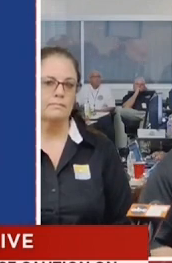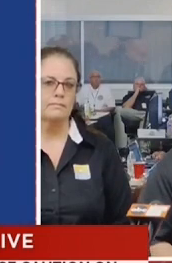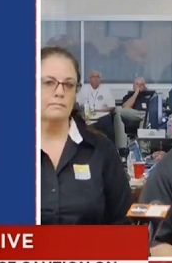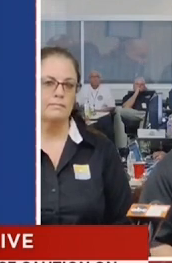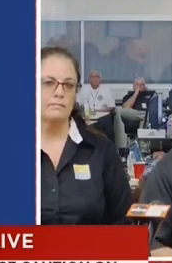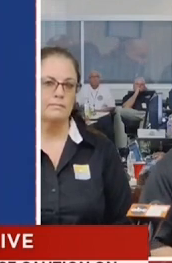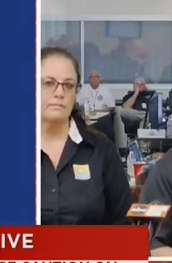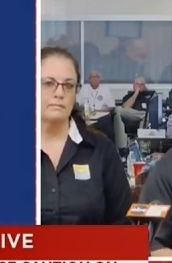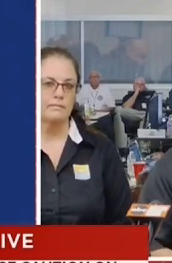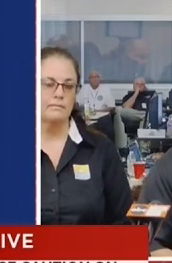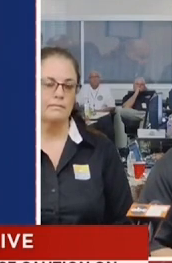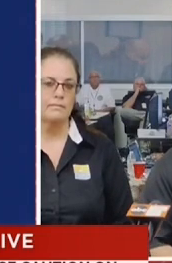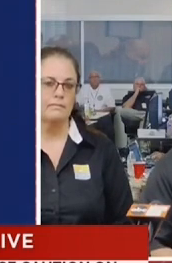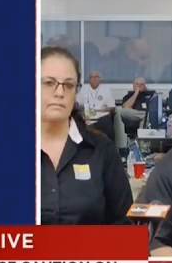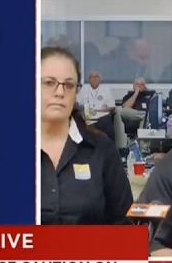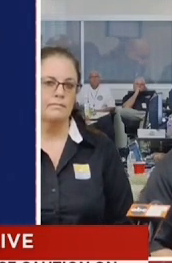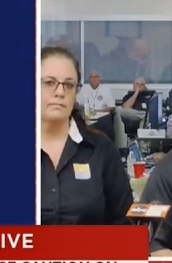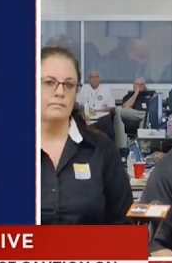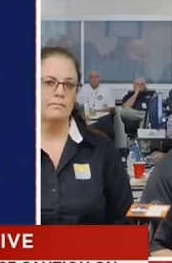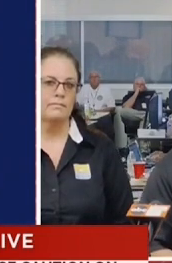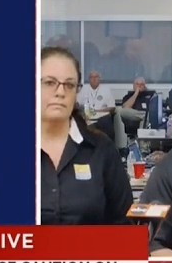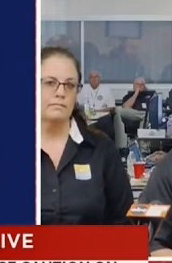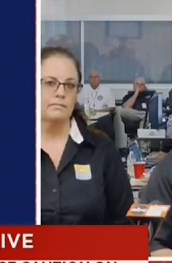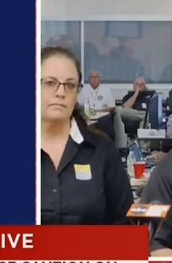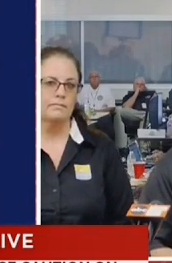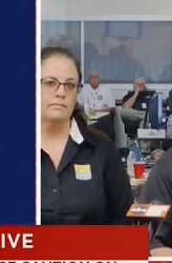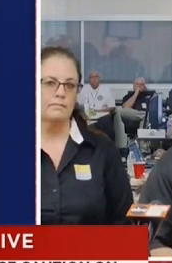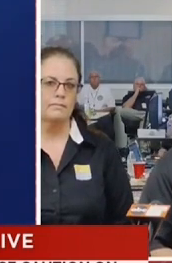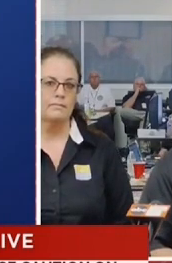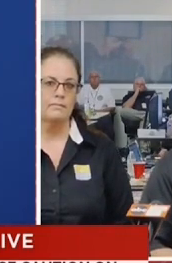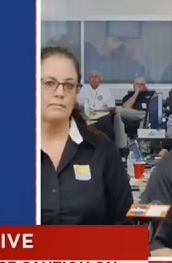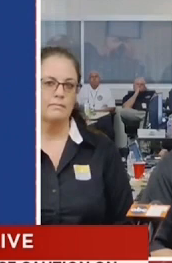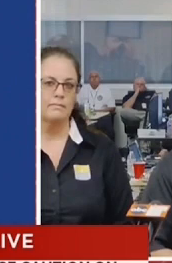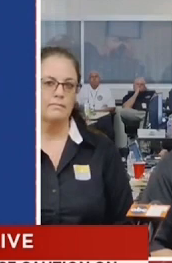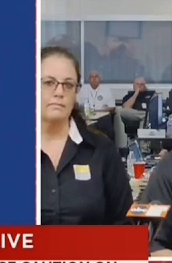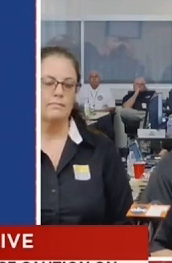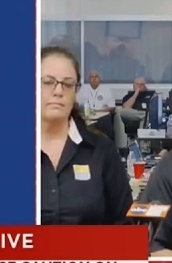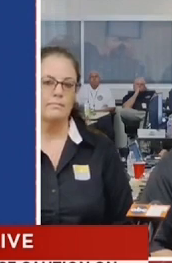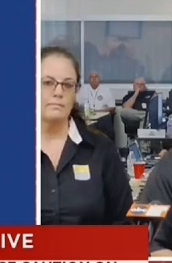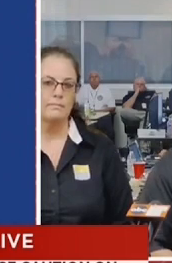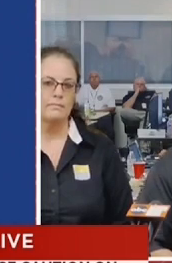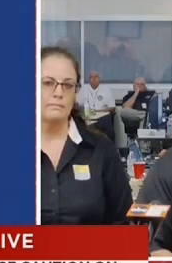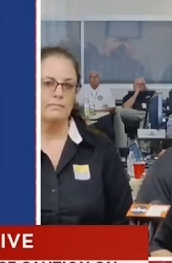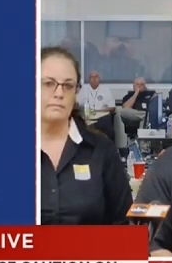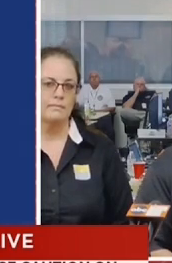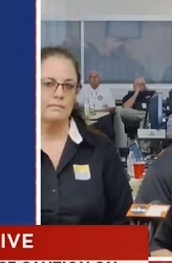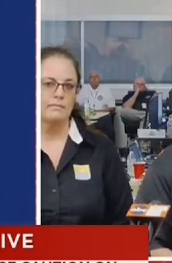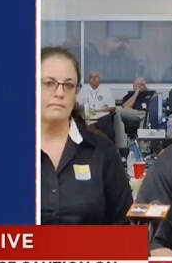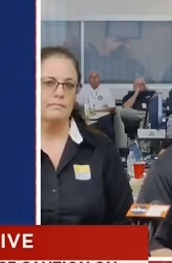shelter, we can make that arrangement. Our Citizens Information Line is open. Please call